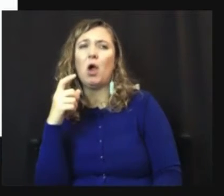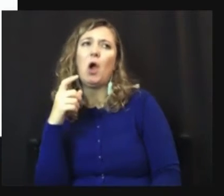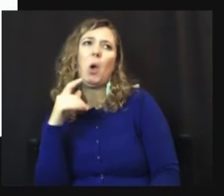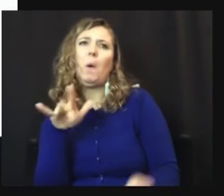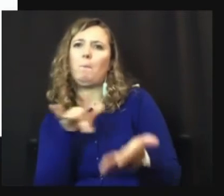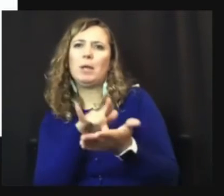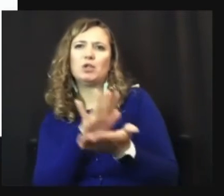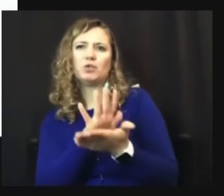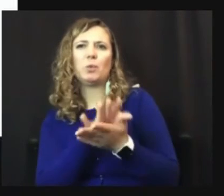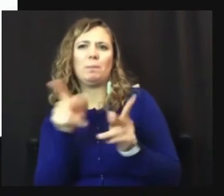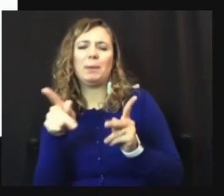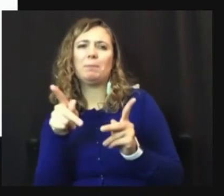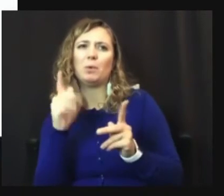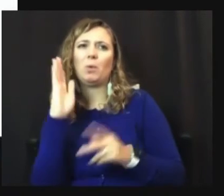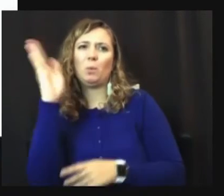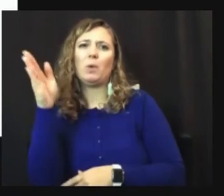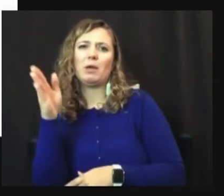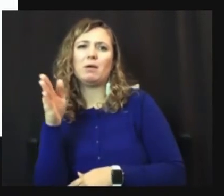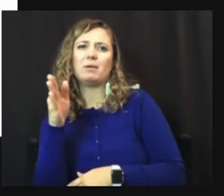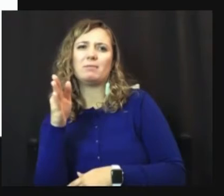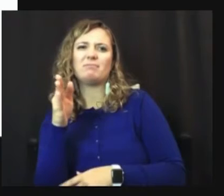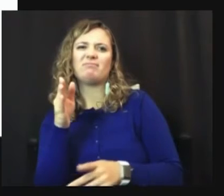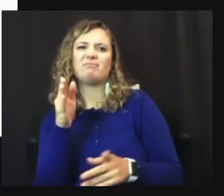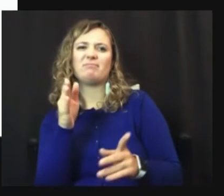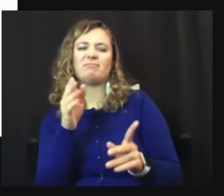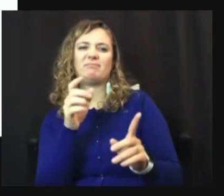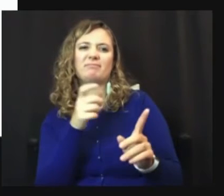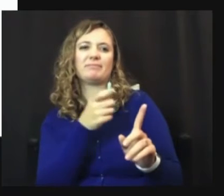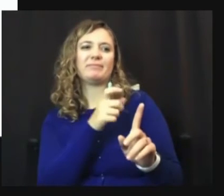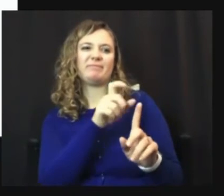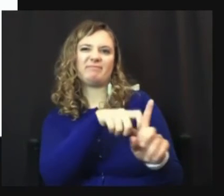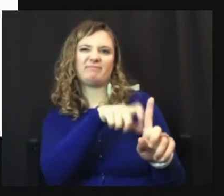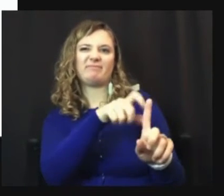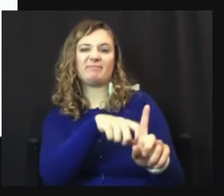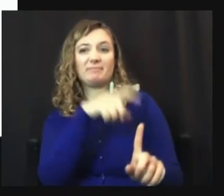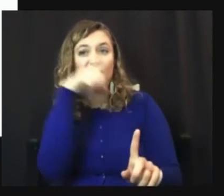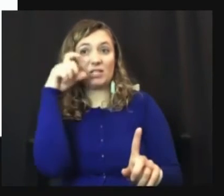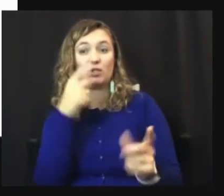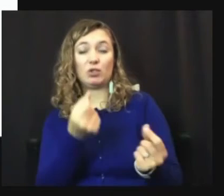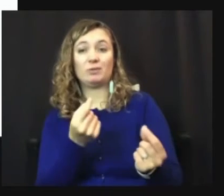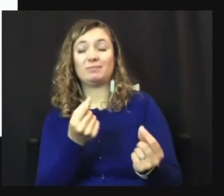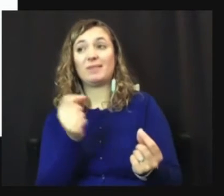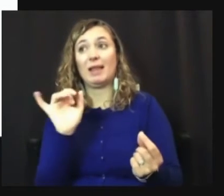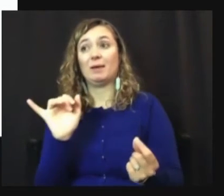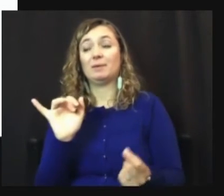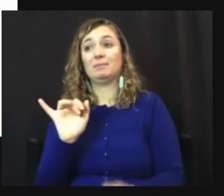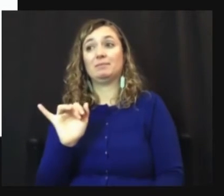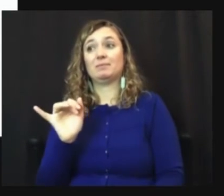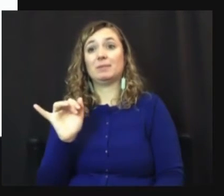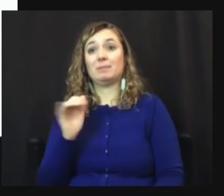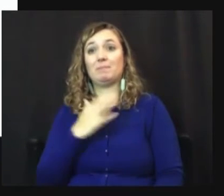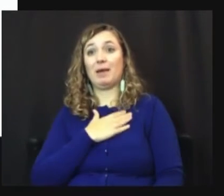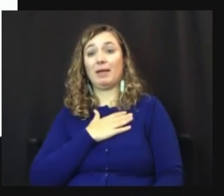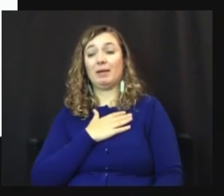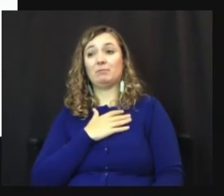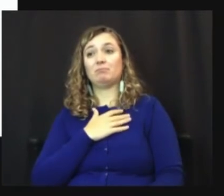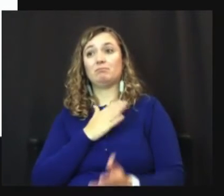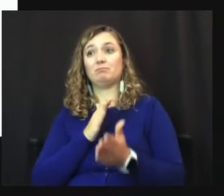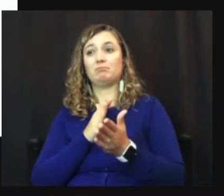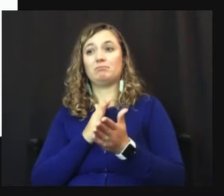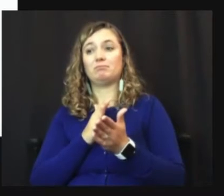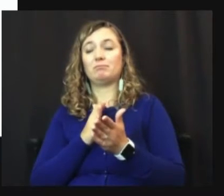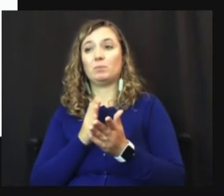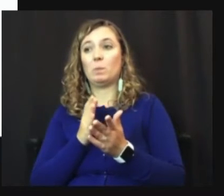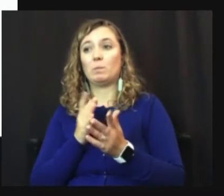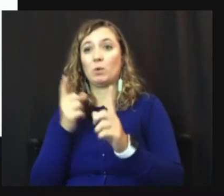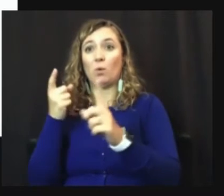fingers. So that was my motivation to stop stimming so that people wouldn't make fun of me. Then,